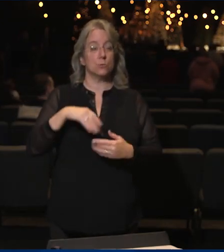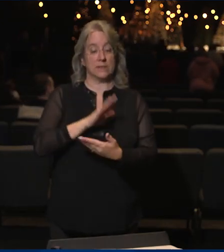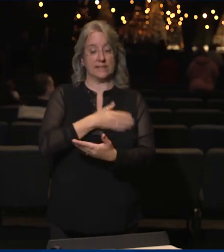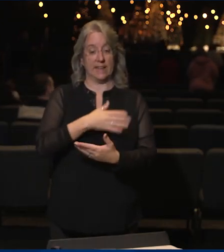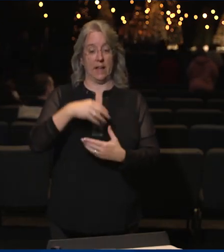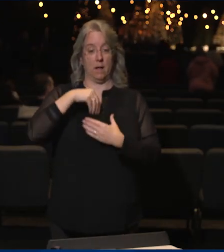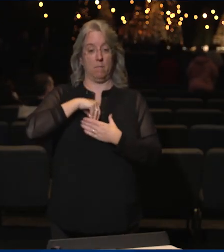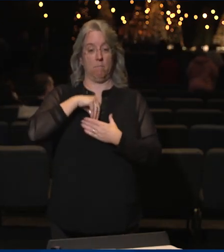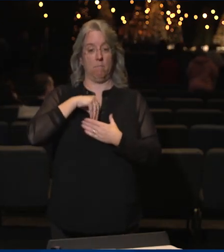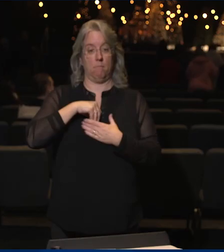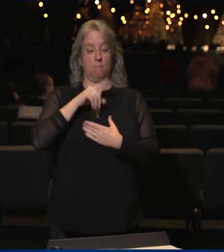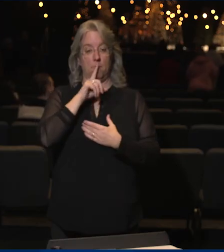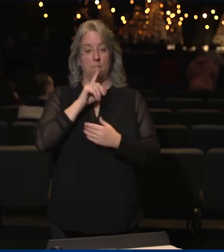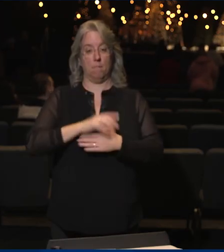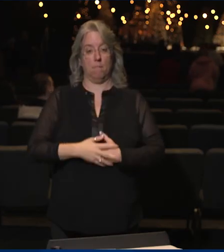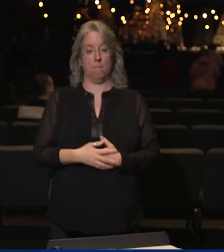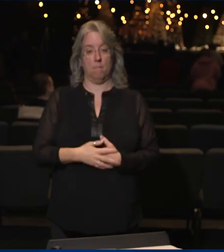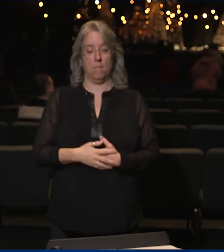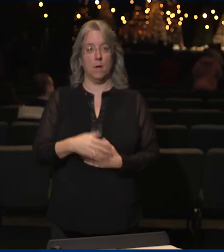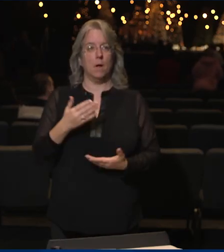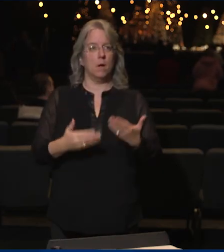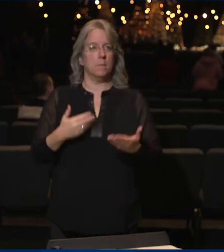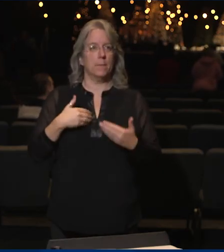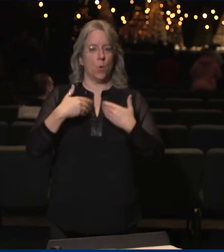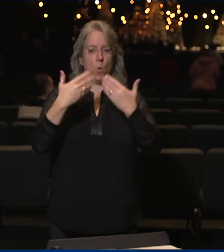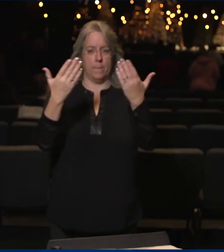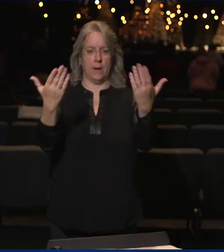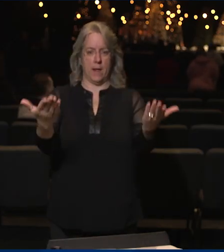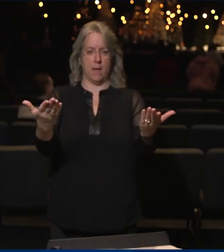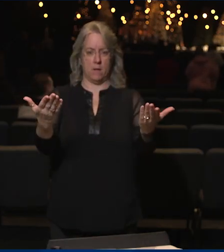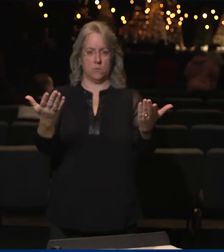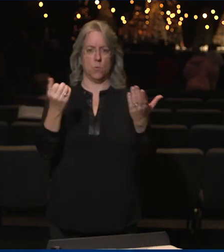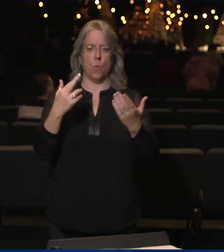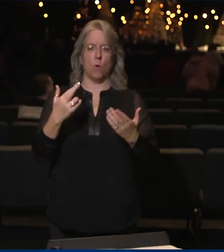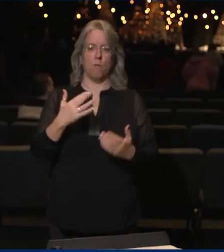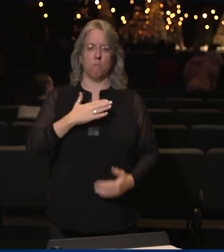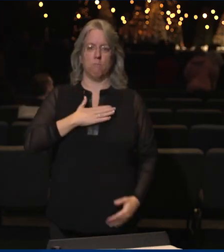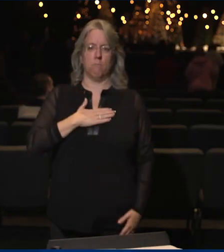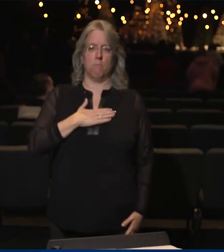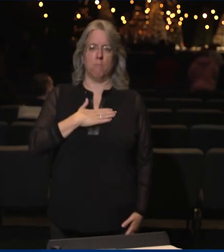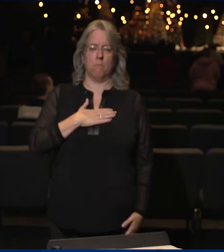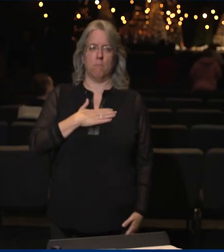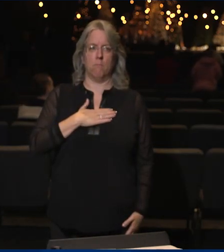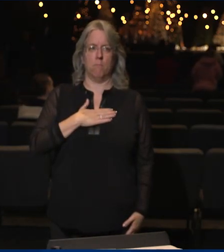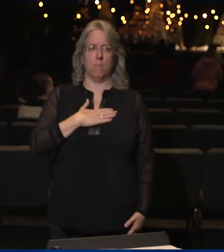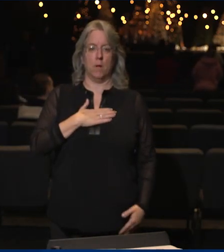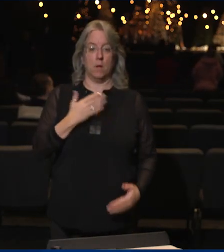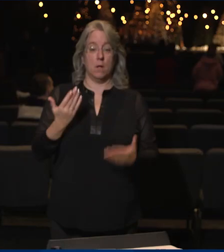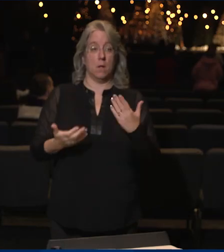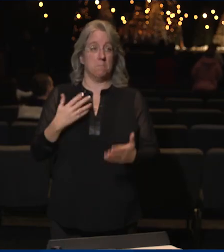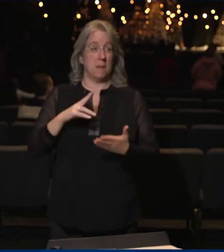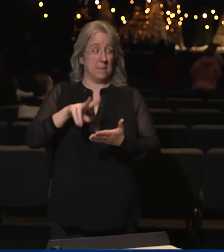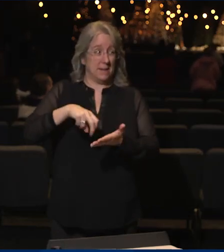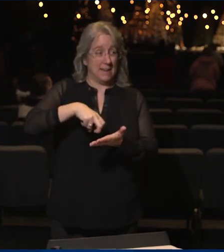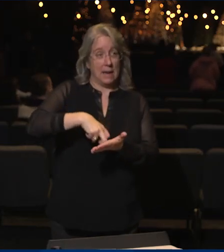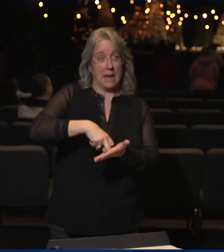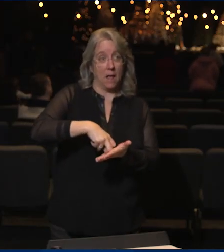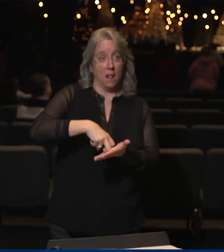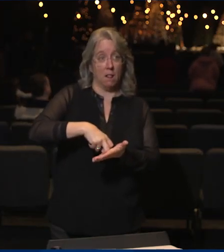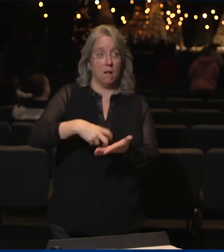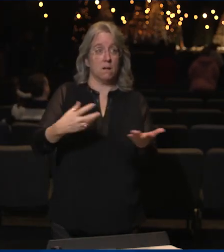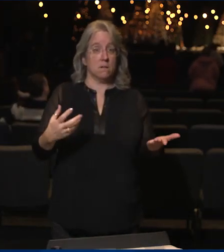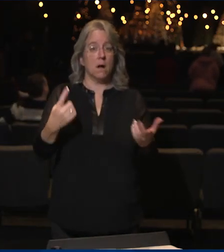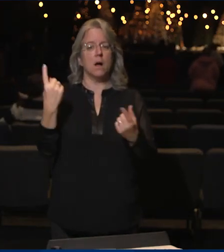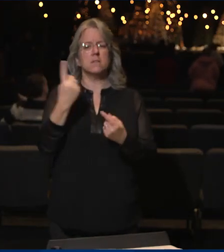Maybe open your hands. Maybe cover your heart. You may want to get down on your knees.